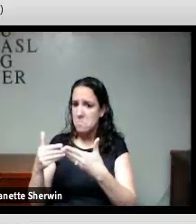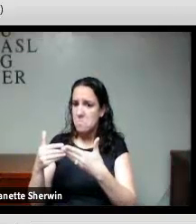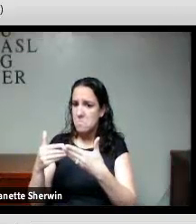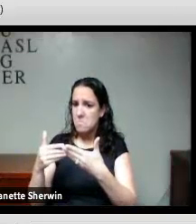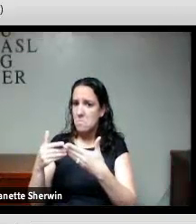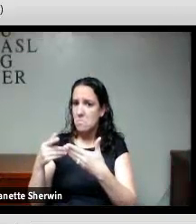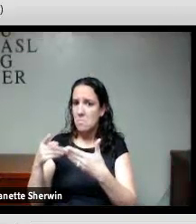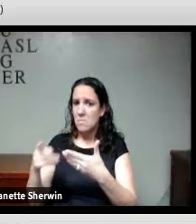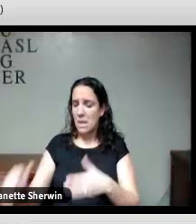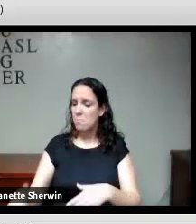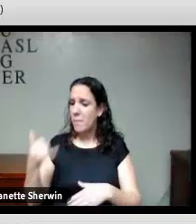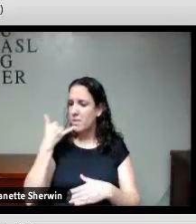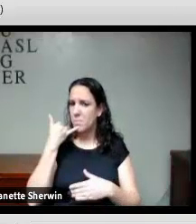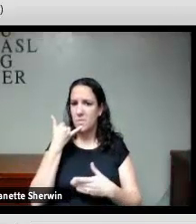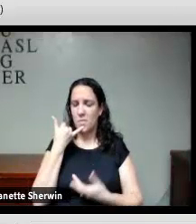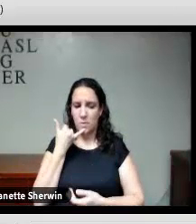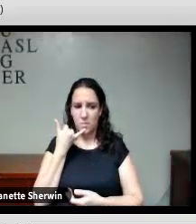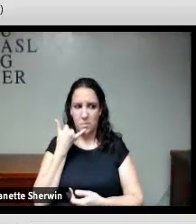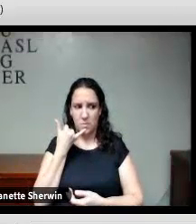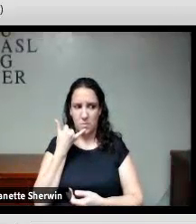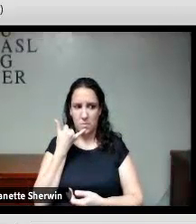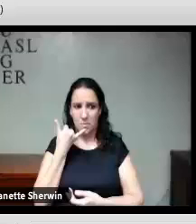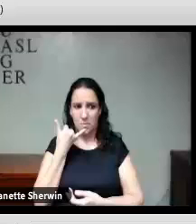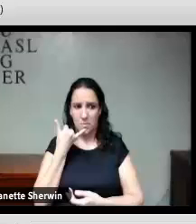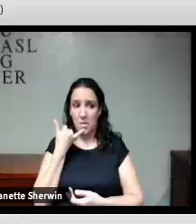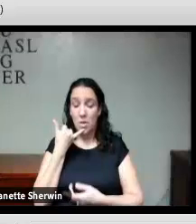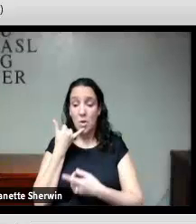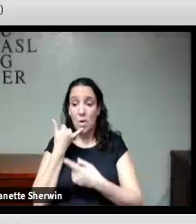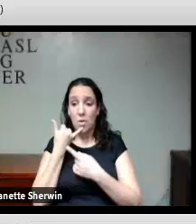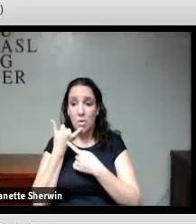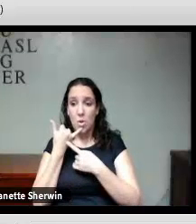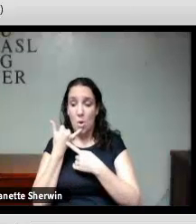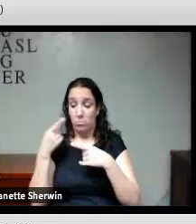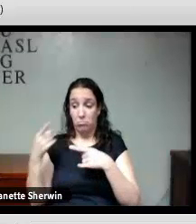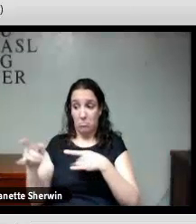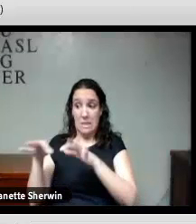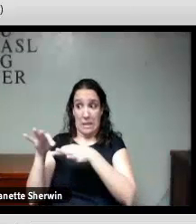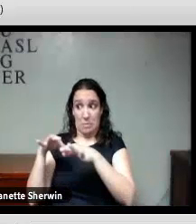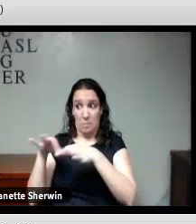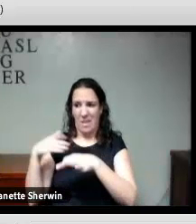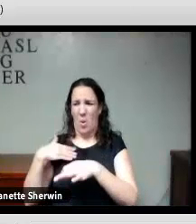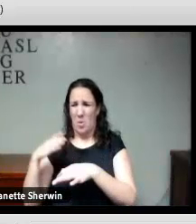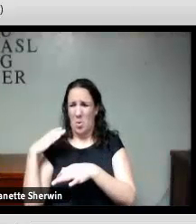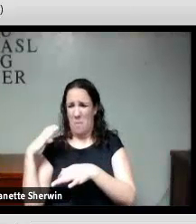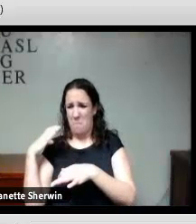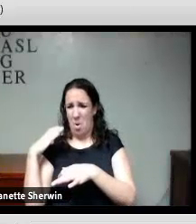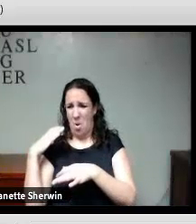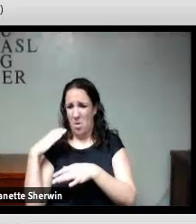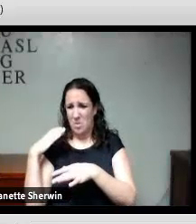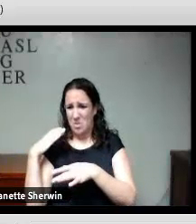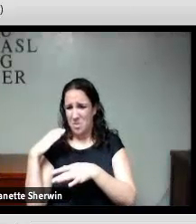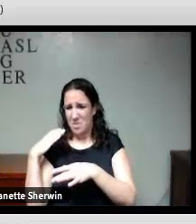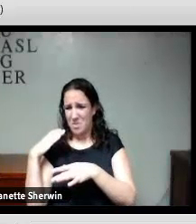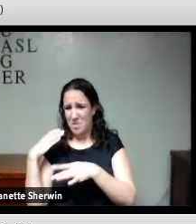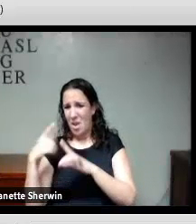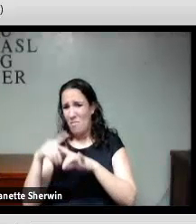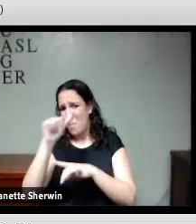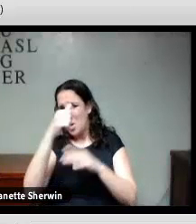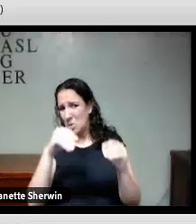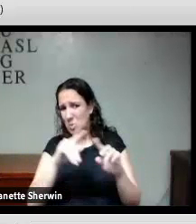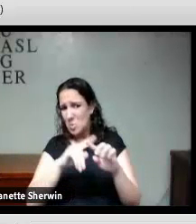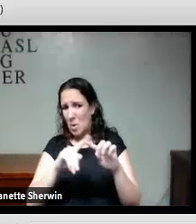phone. Now, he did explain that it was from his boss at another store. I'm kind of okay with that, but I would think the boss would understand